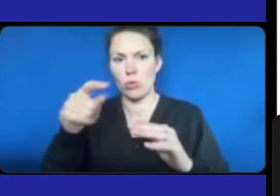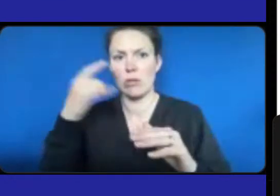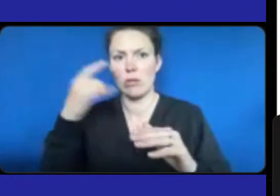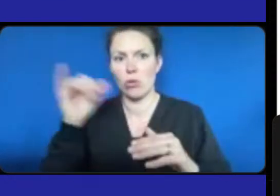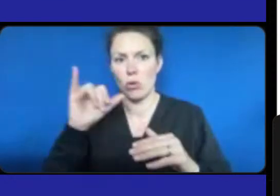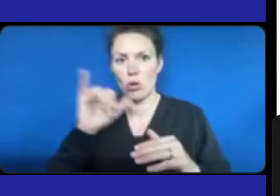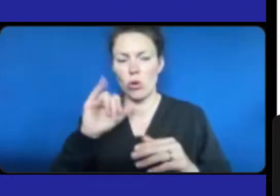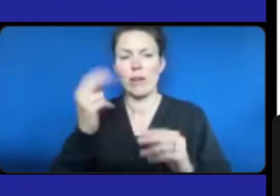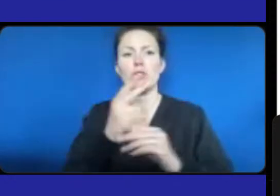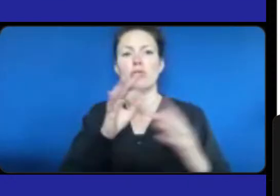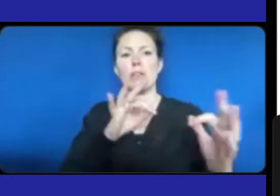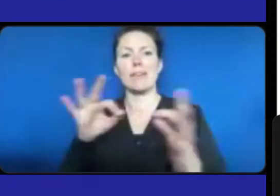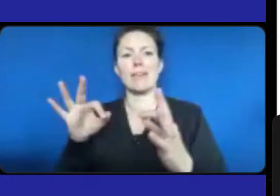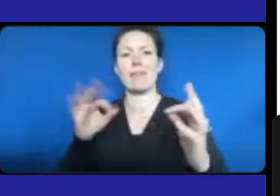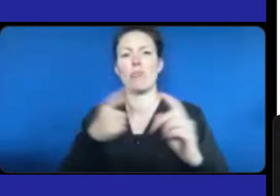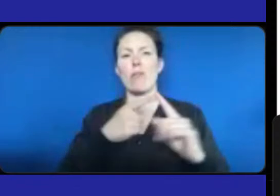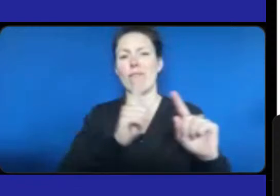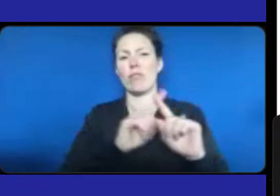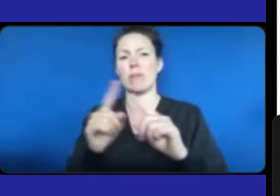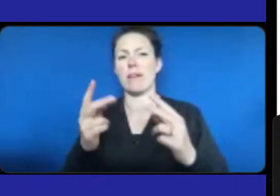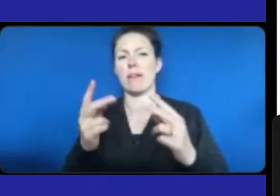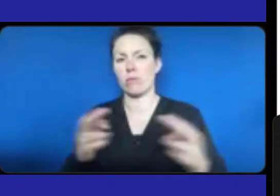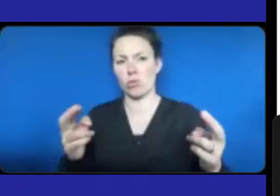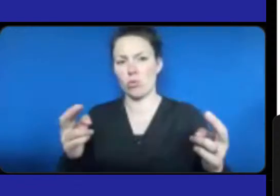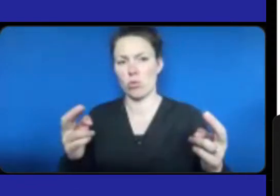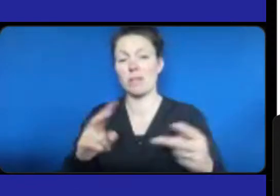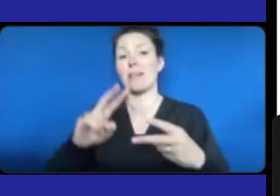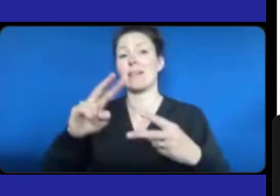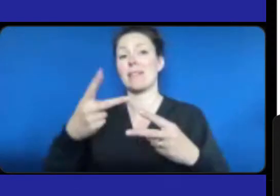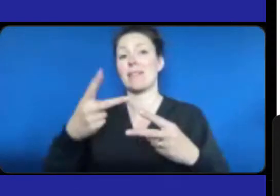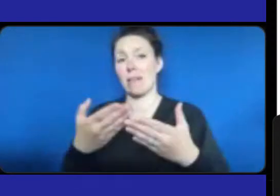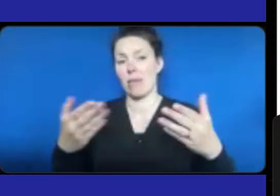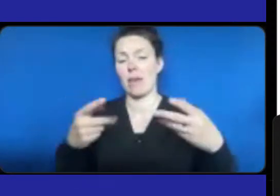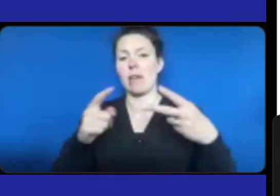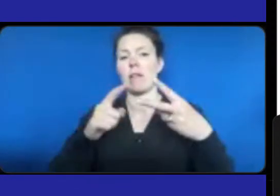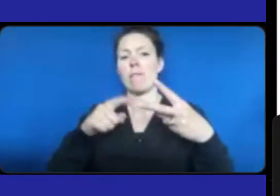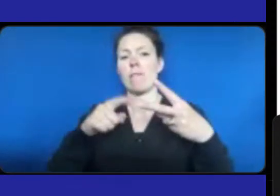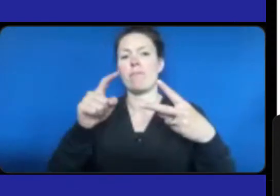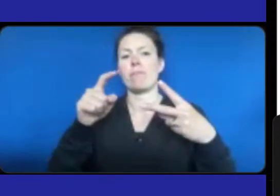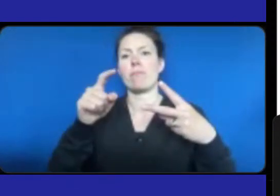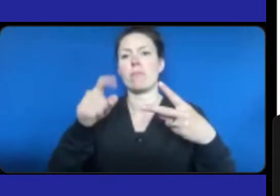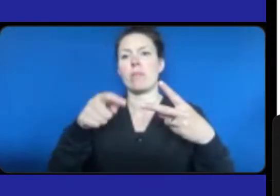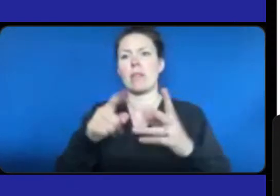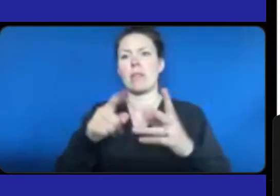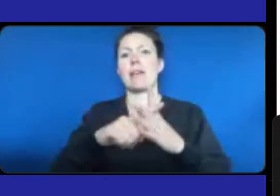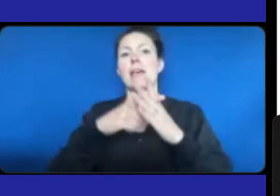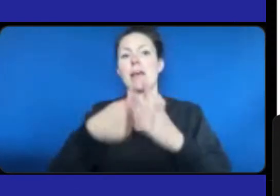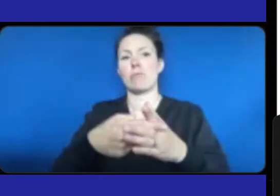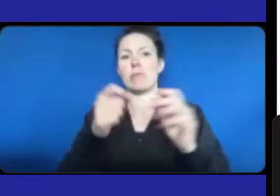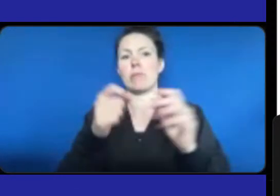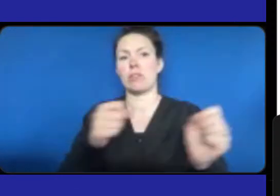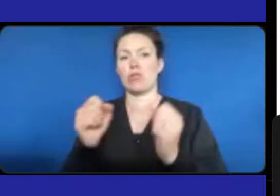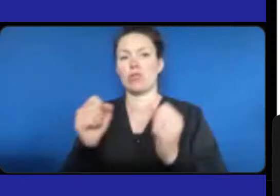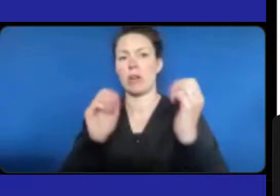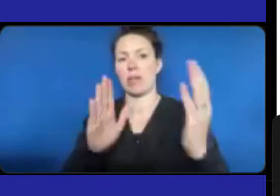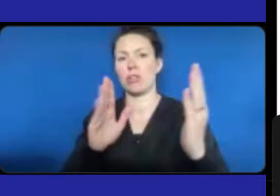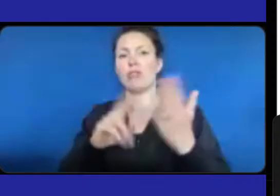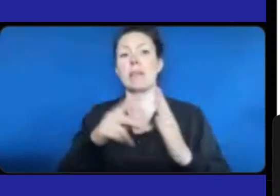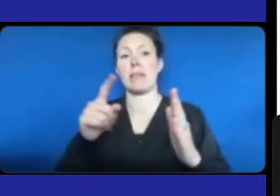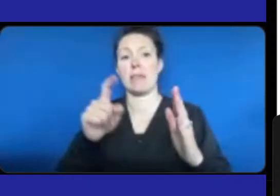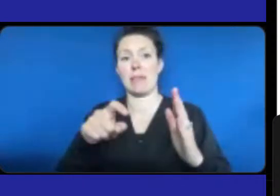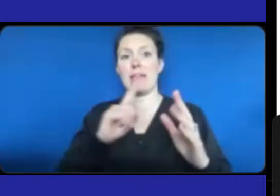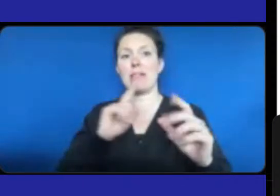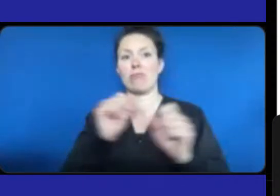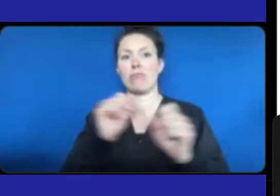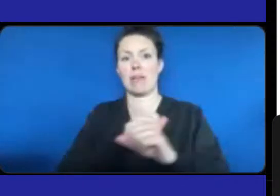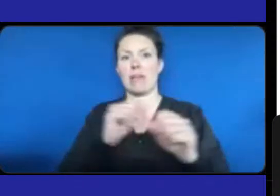from a wide variety of sources. And the second, which is to be coming, is the implementation strategy, where we take these needs and talk about what that's